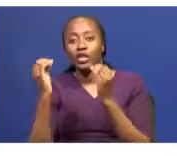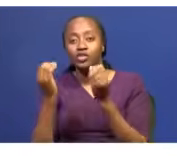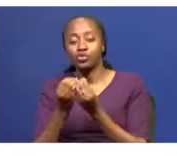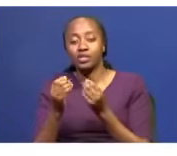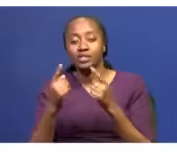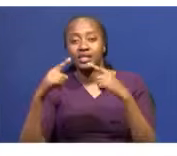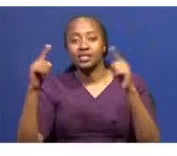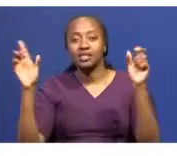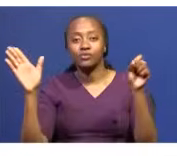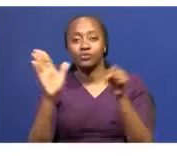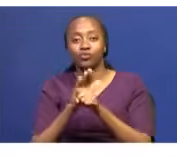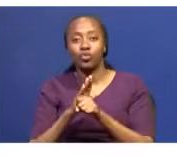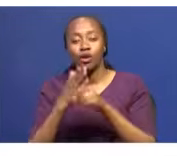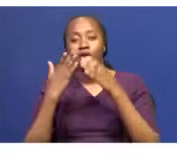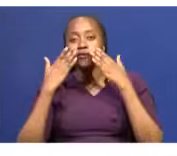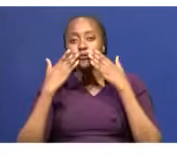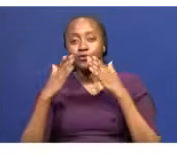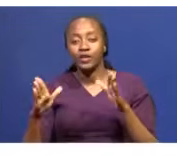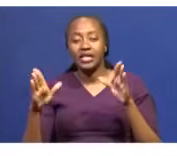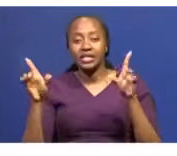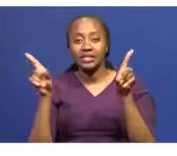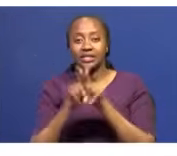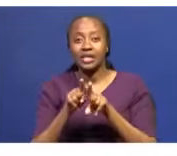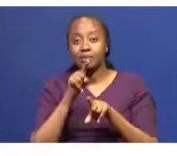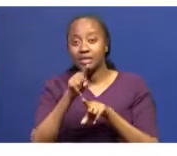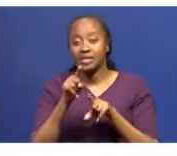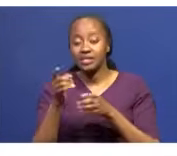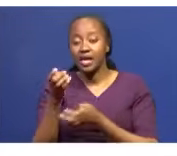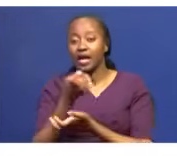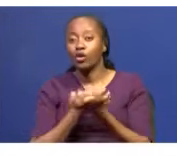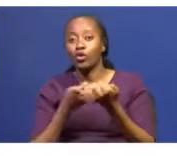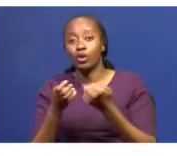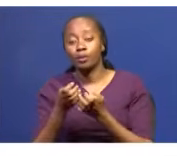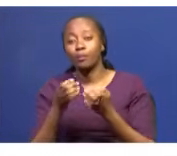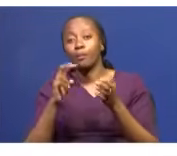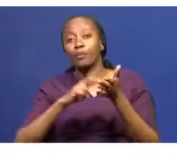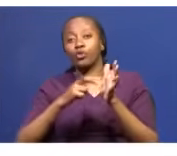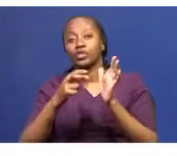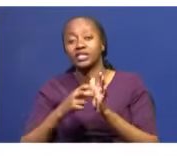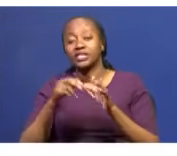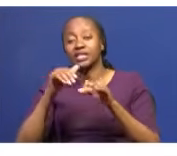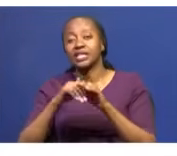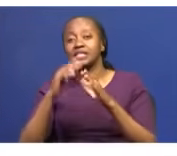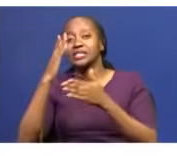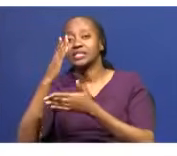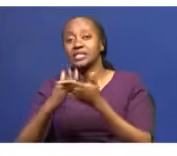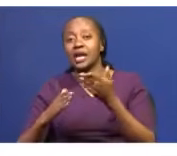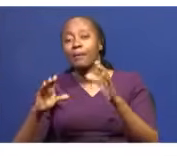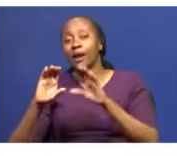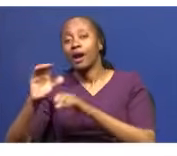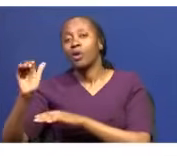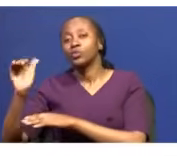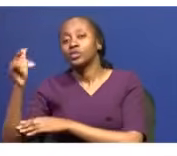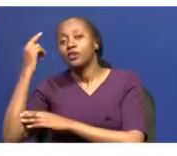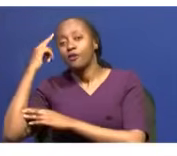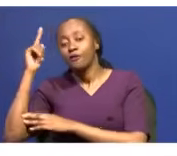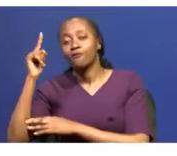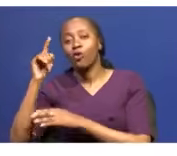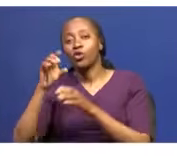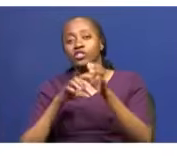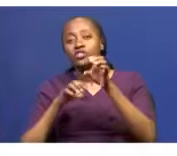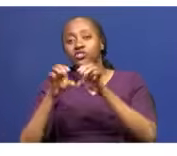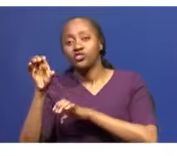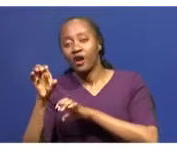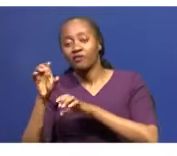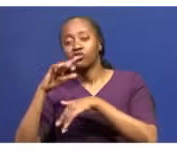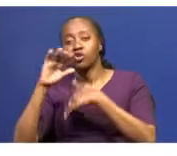completed 168 million shilling circular economy projects in some counties and is supporting the drafting of policies that will scale